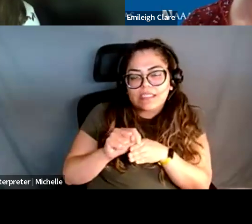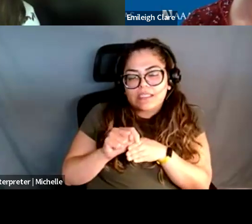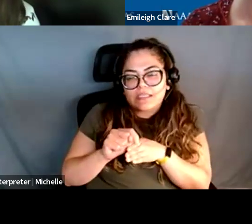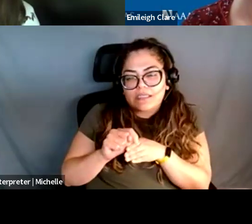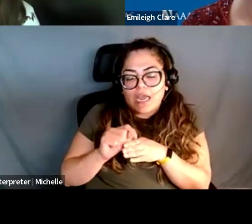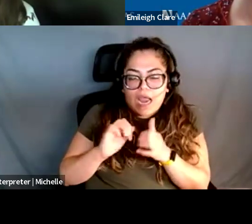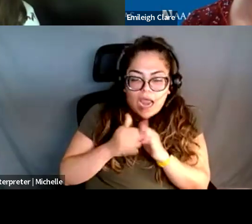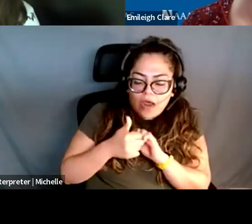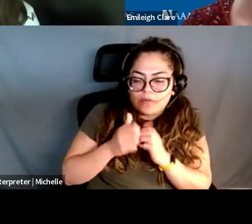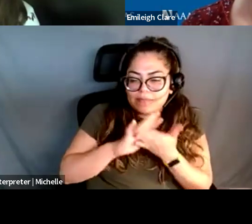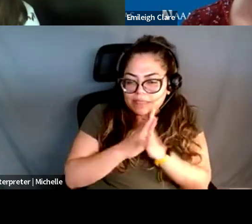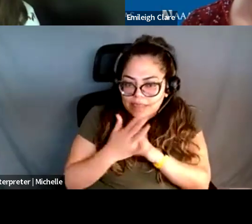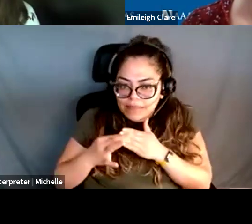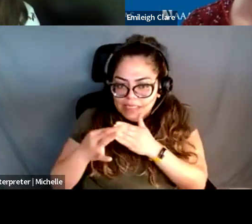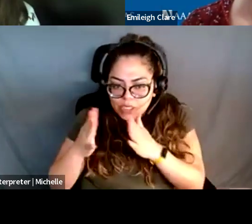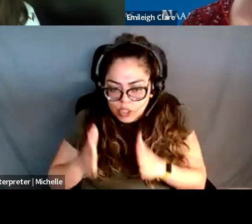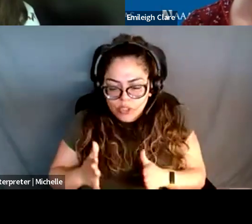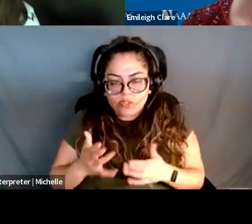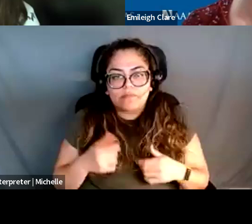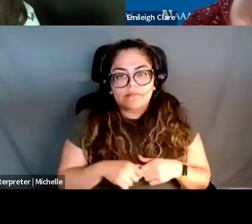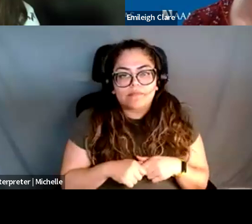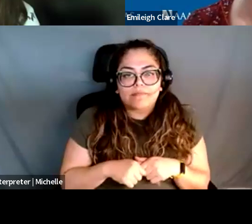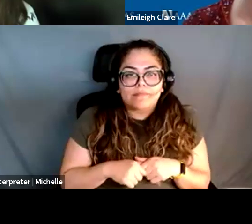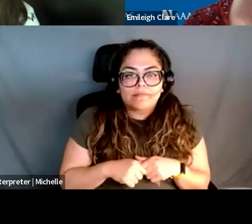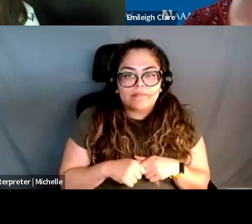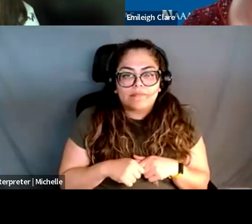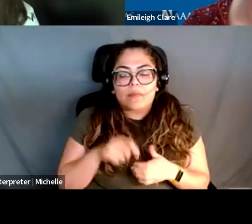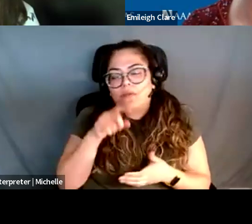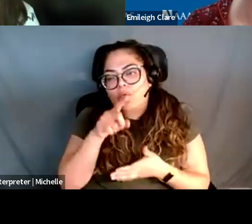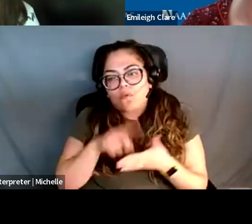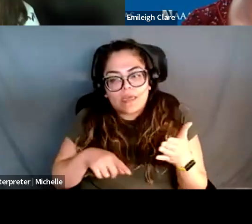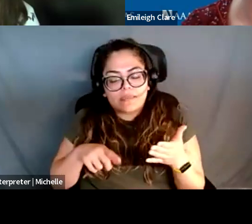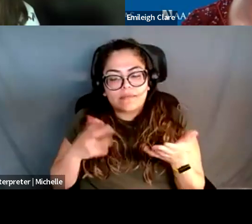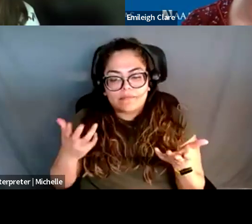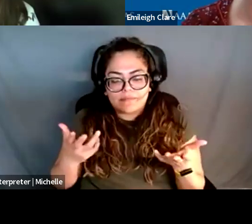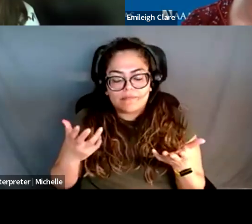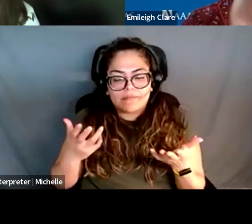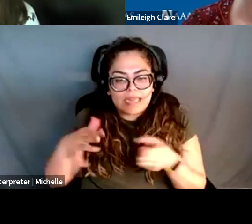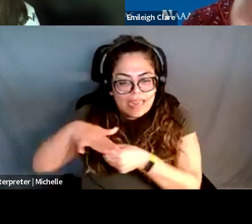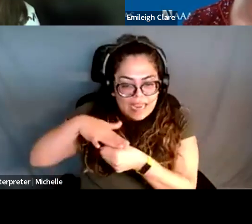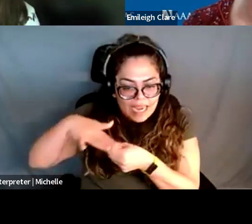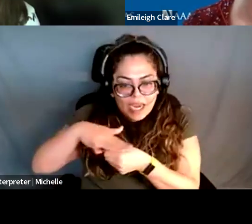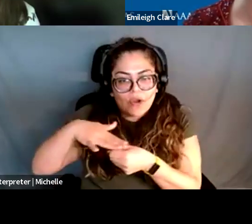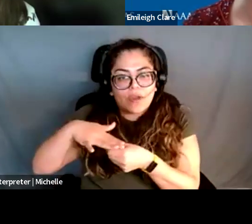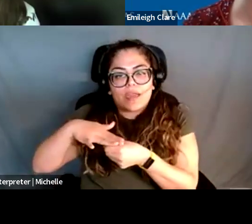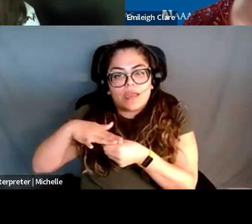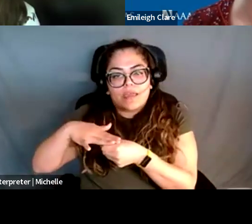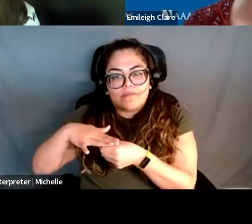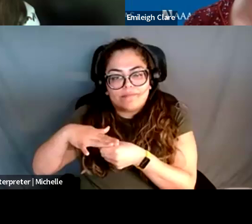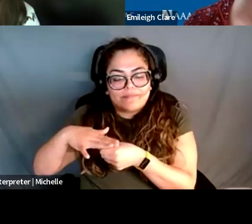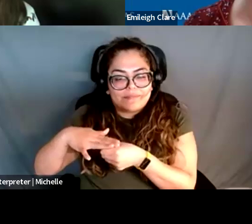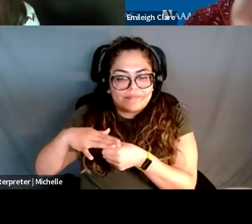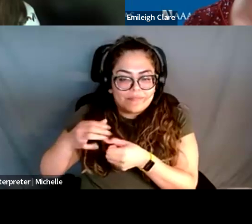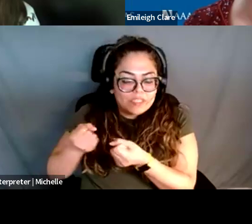being leaders in what might be, the space where they are coming from underrepresented groups or